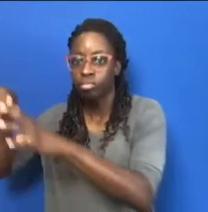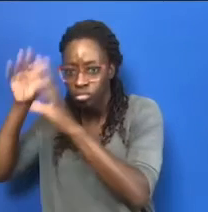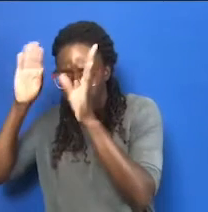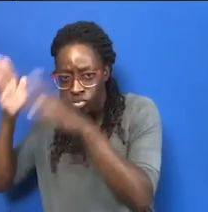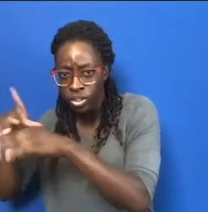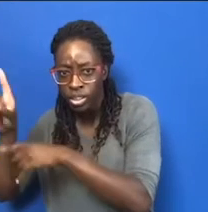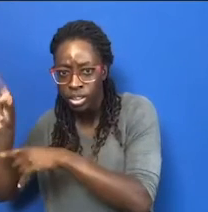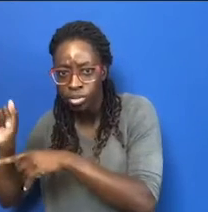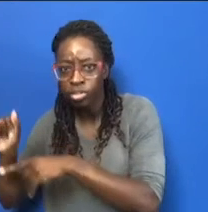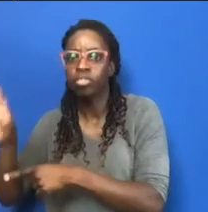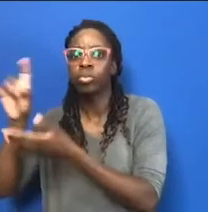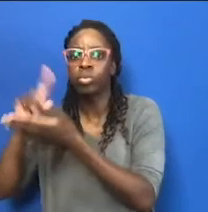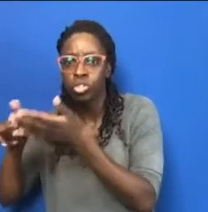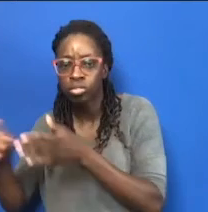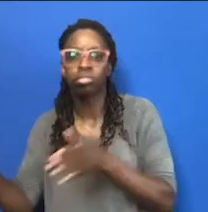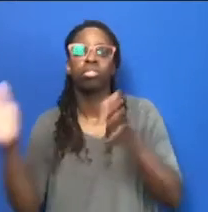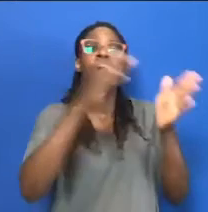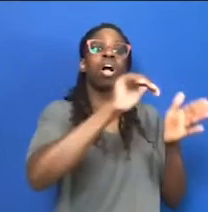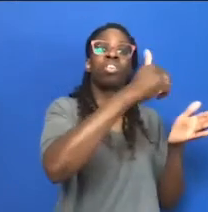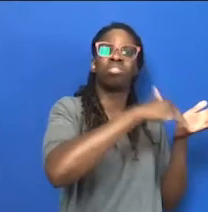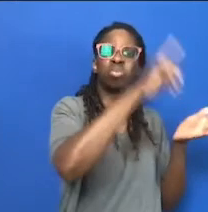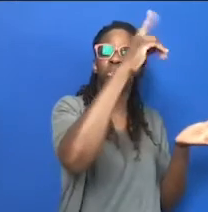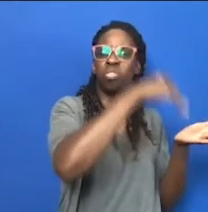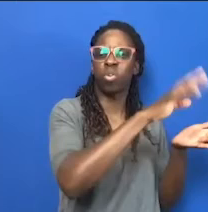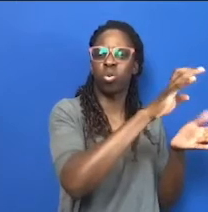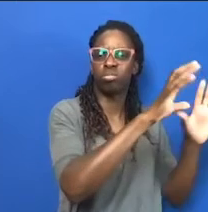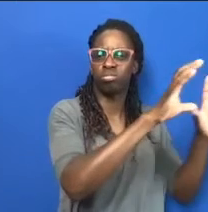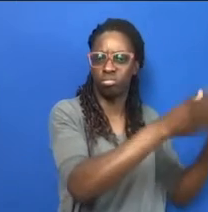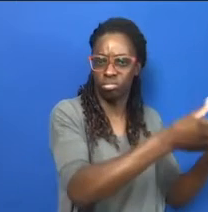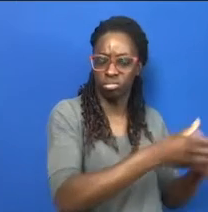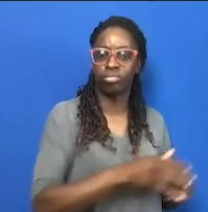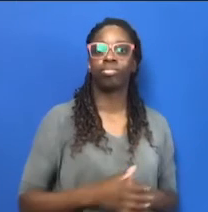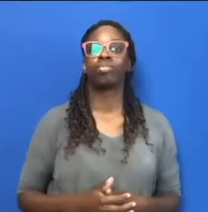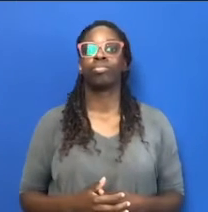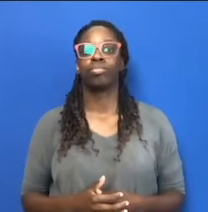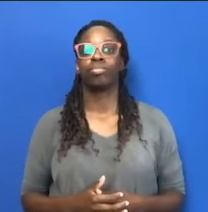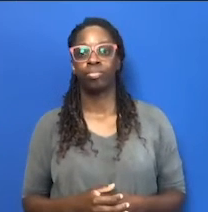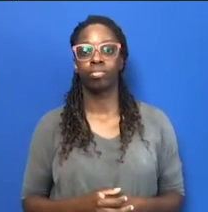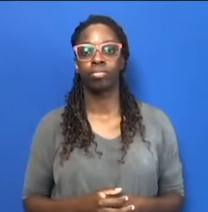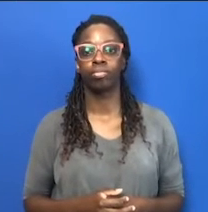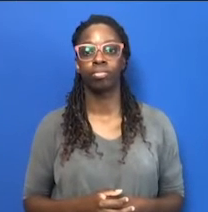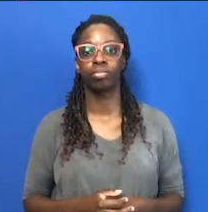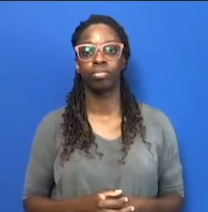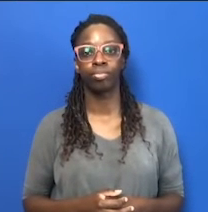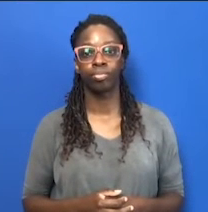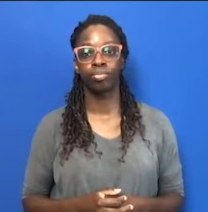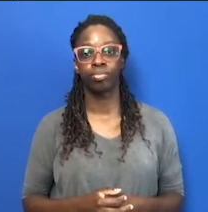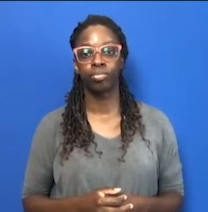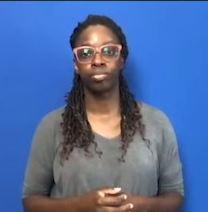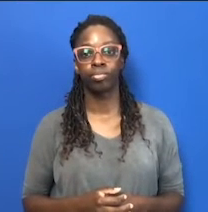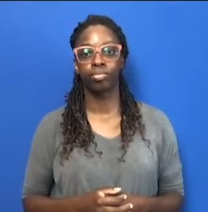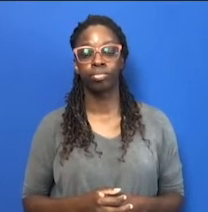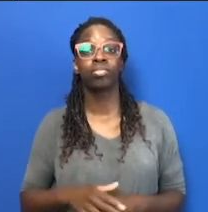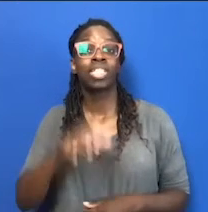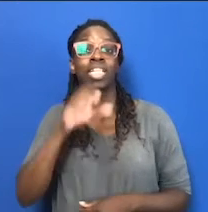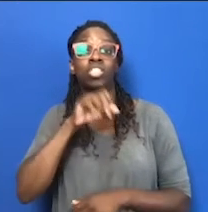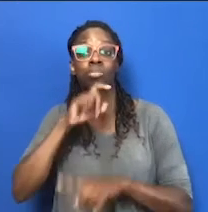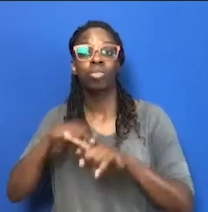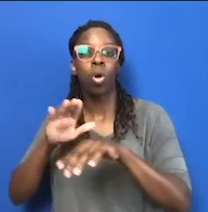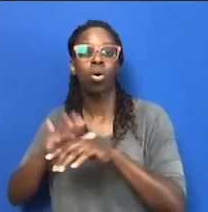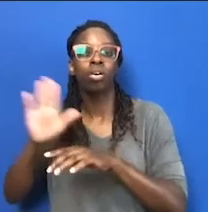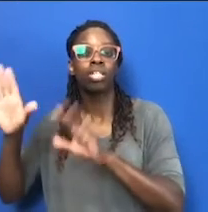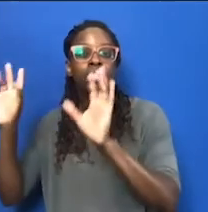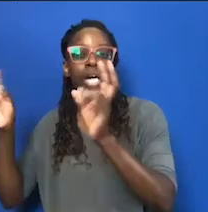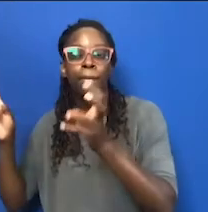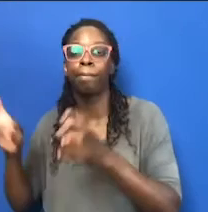abstracts and the content based on age of children and the topics. We did this to come to an